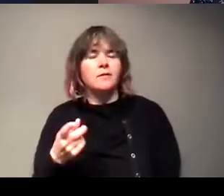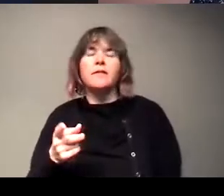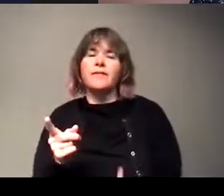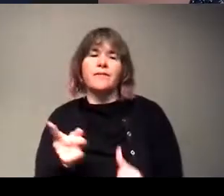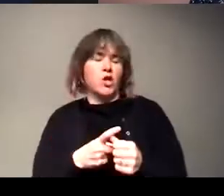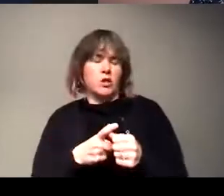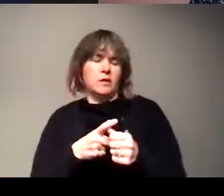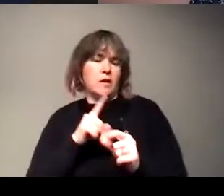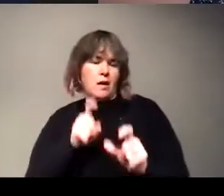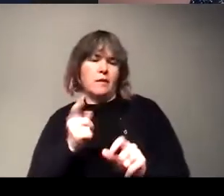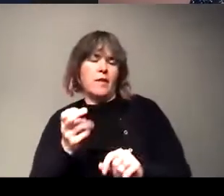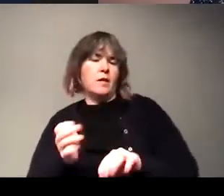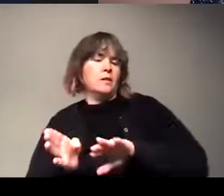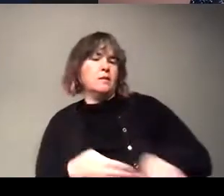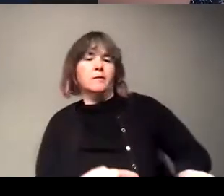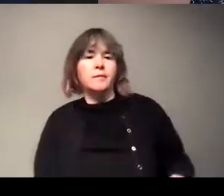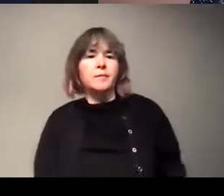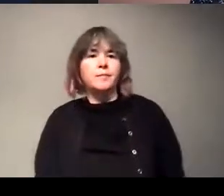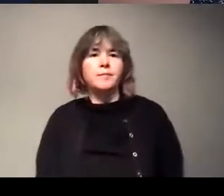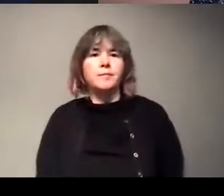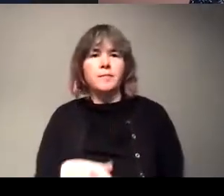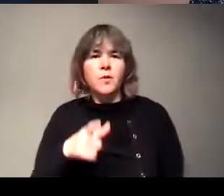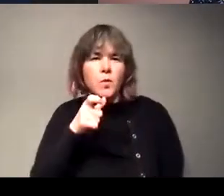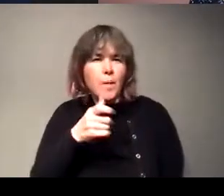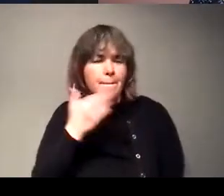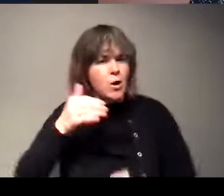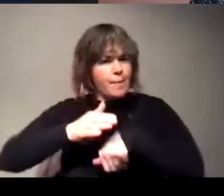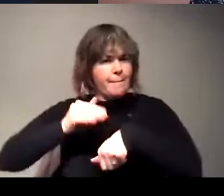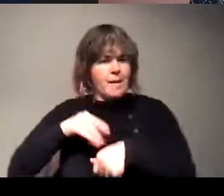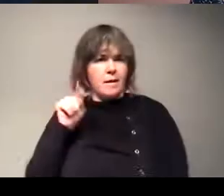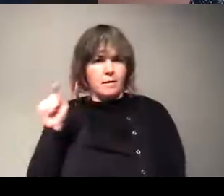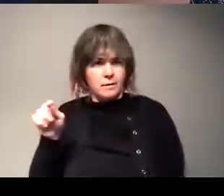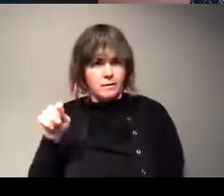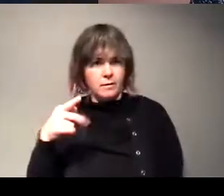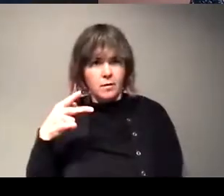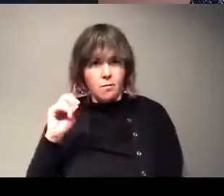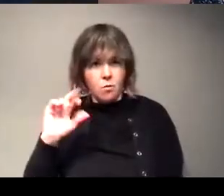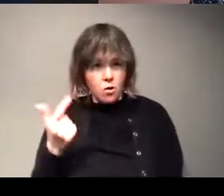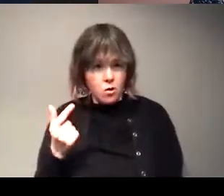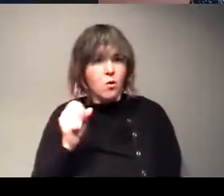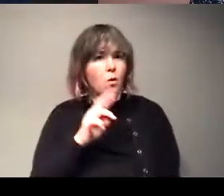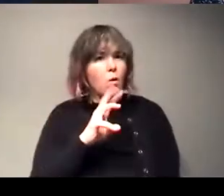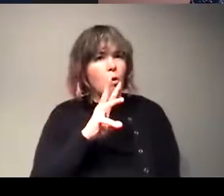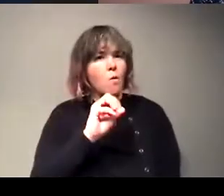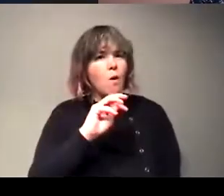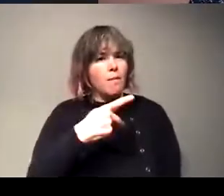way. Who would make a better pet, a porg or a womp rat?